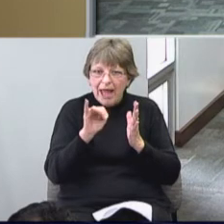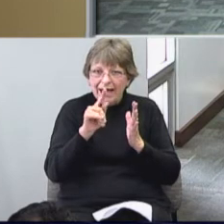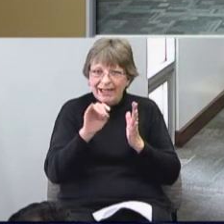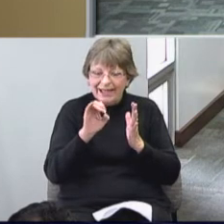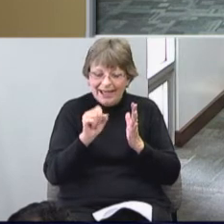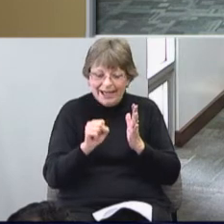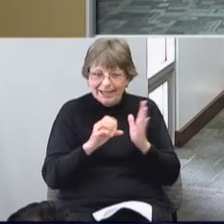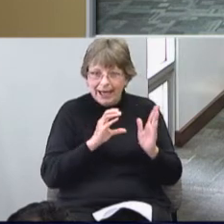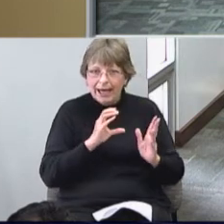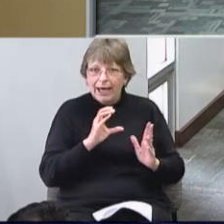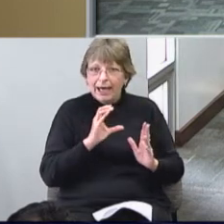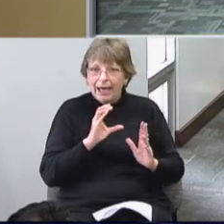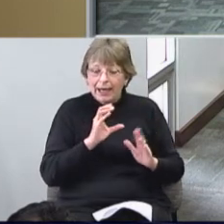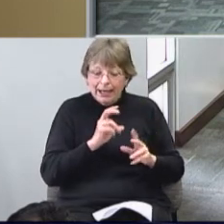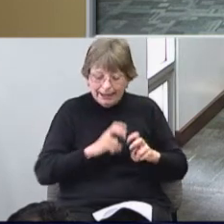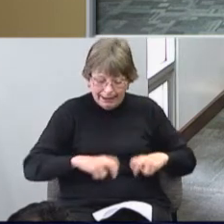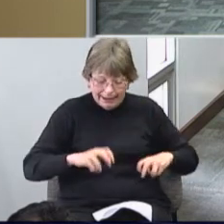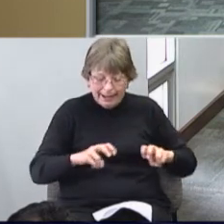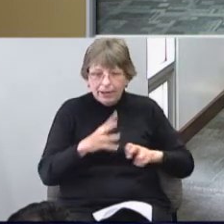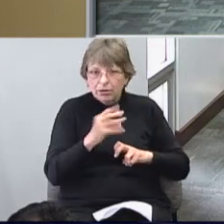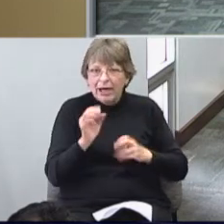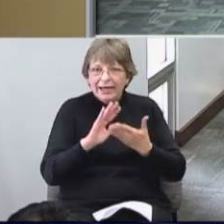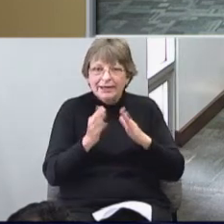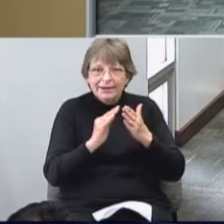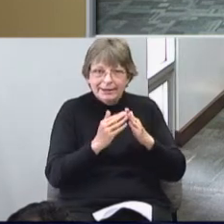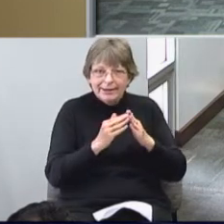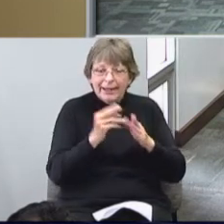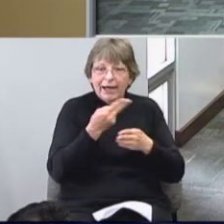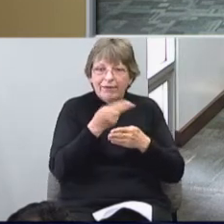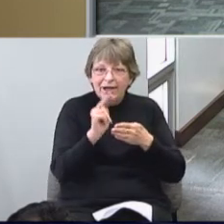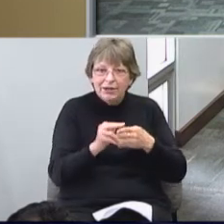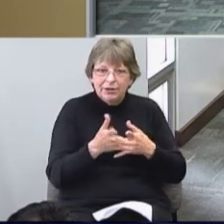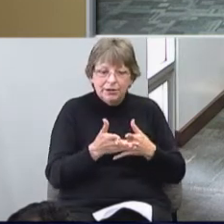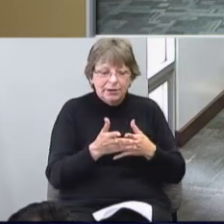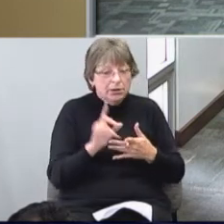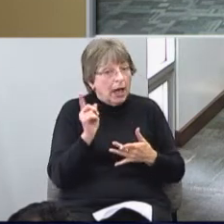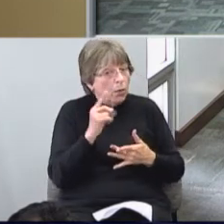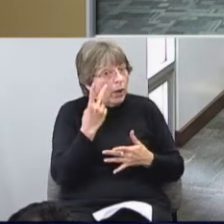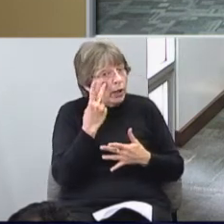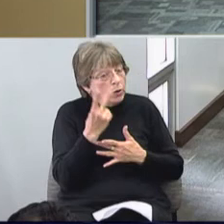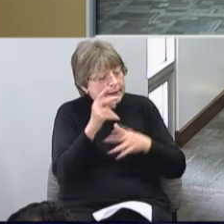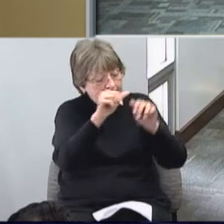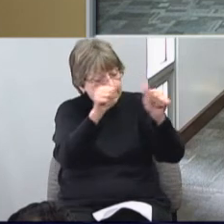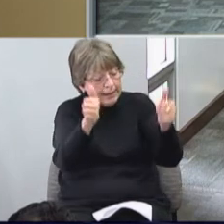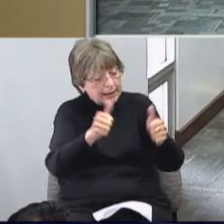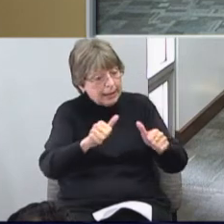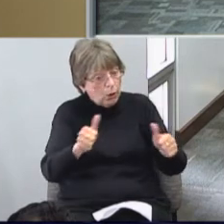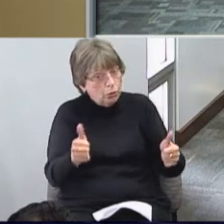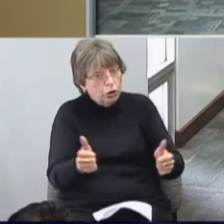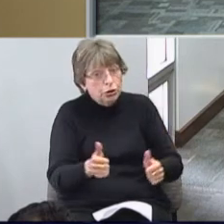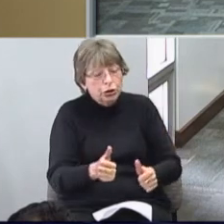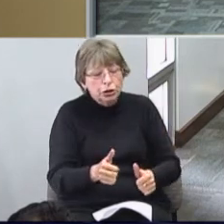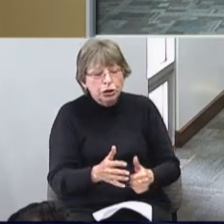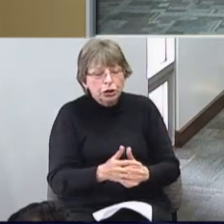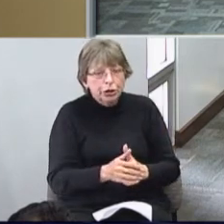Hutchinson. And the sites where you see sculptures are